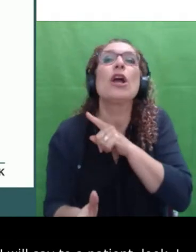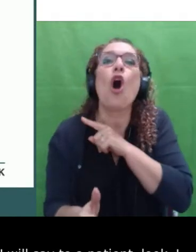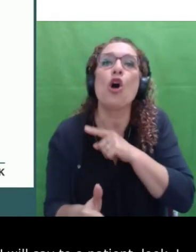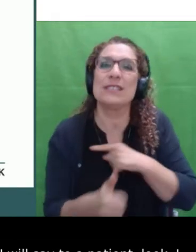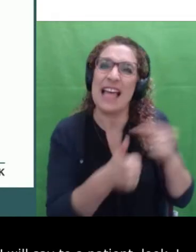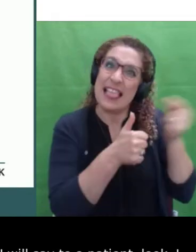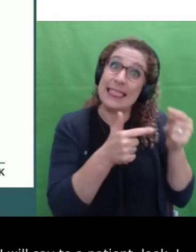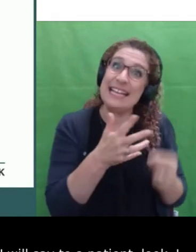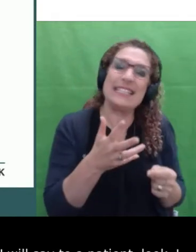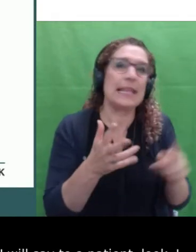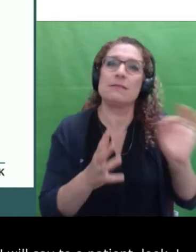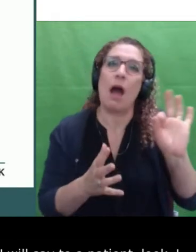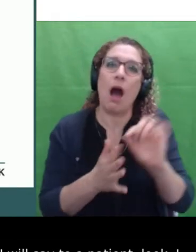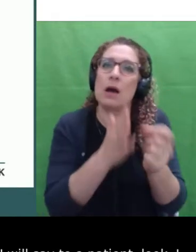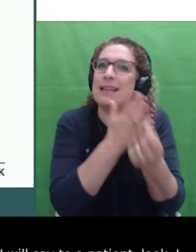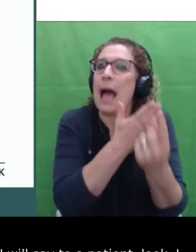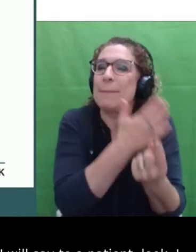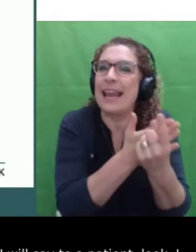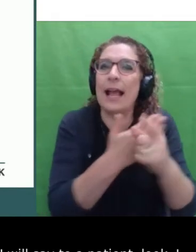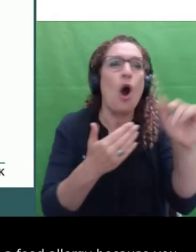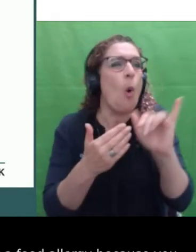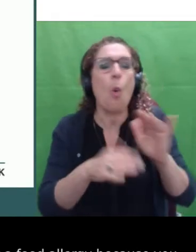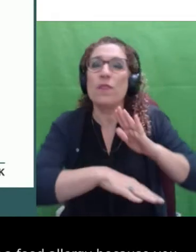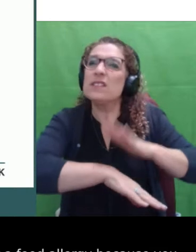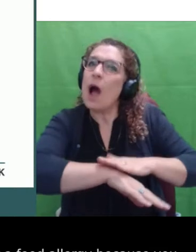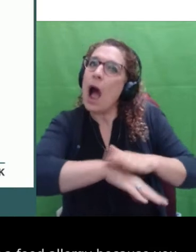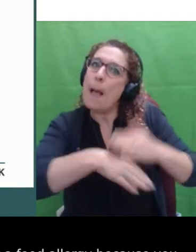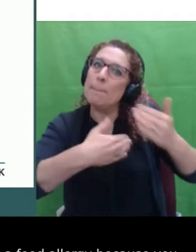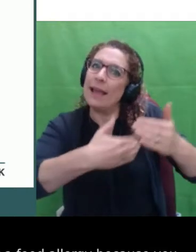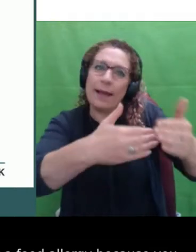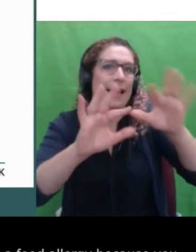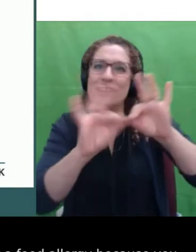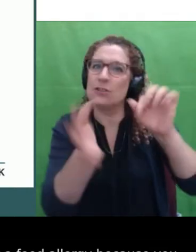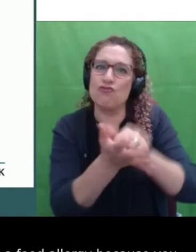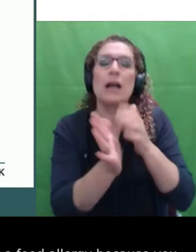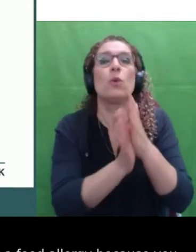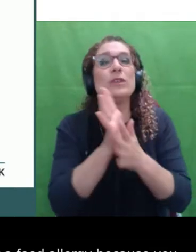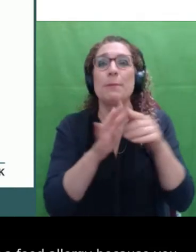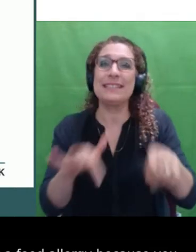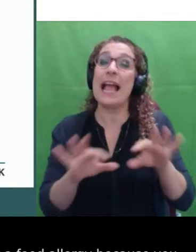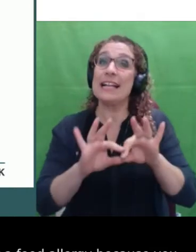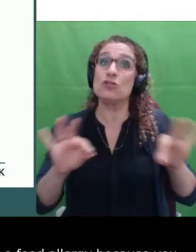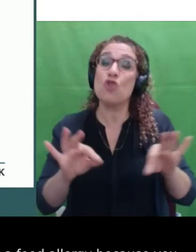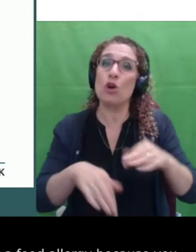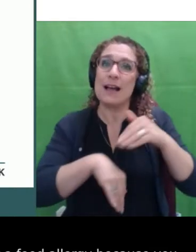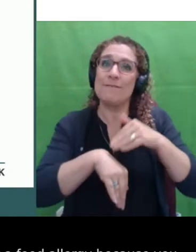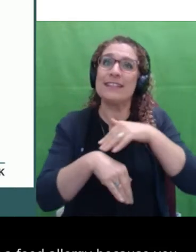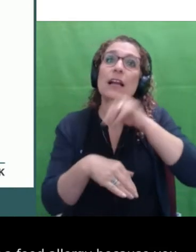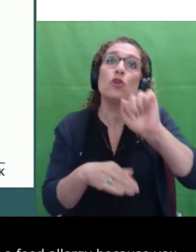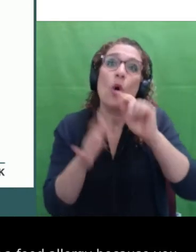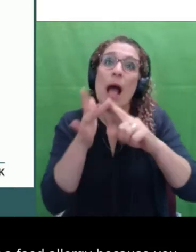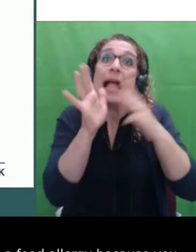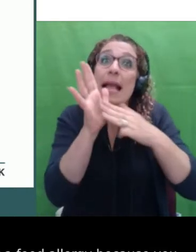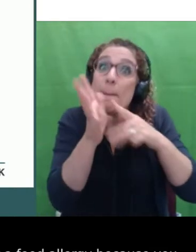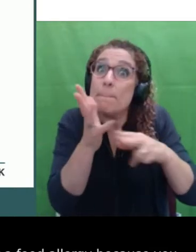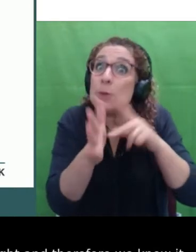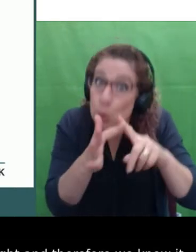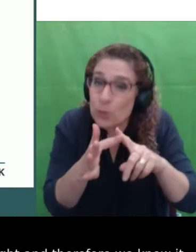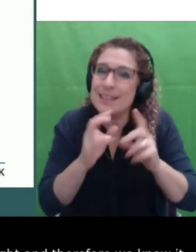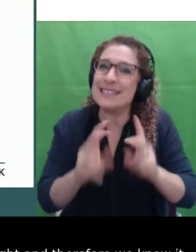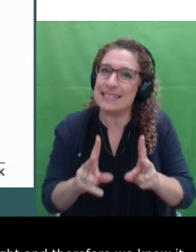or this bit of the timing isn't quite right and therefore we know it's not an immune system reaction therefore you probably have an